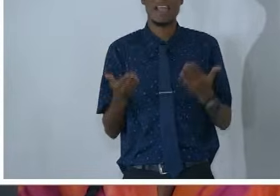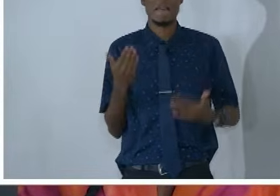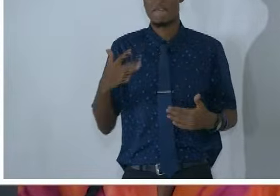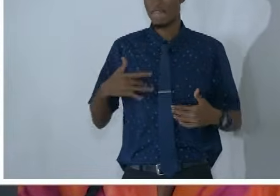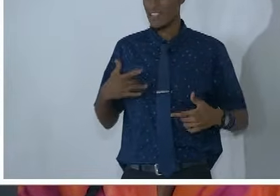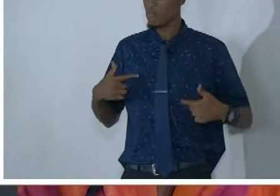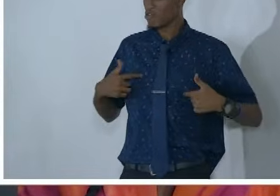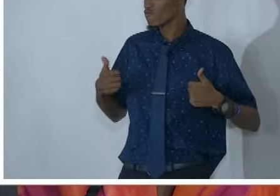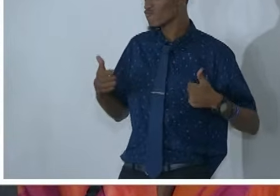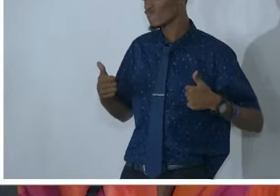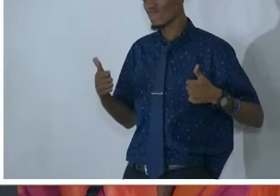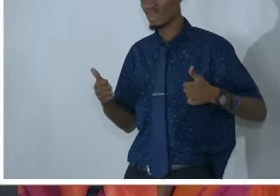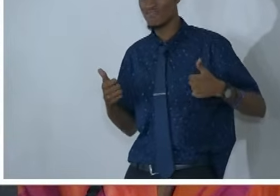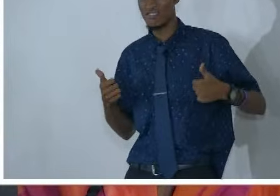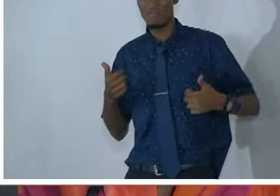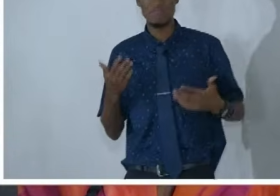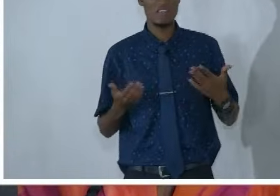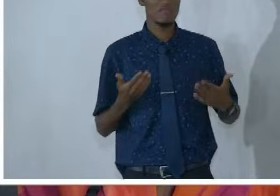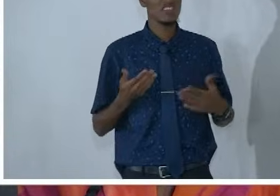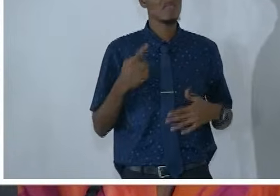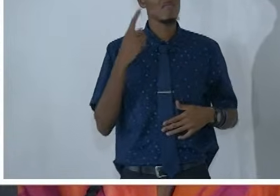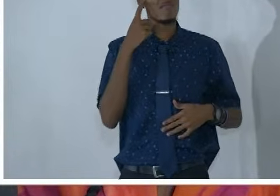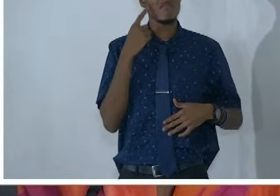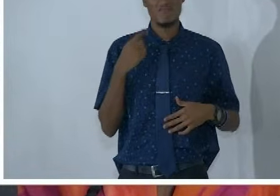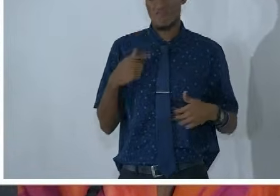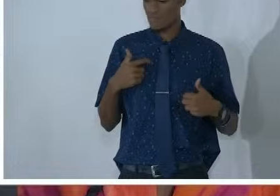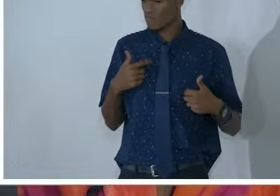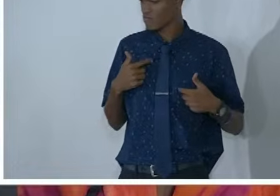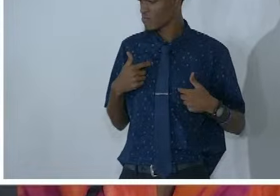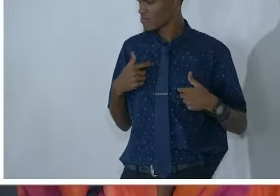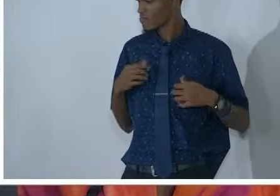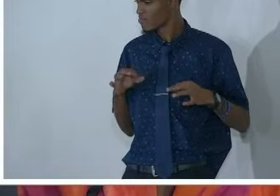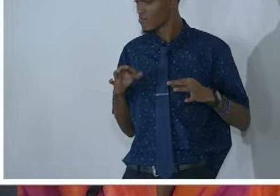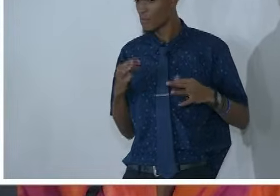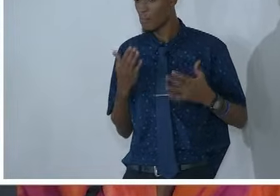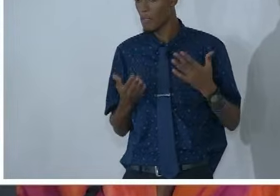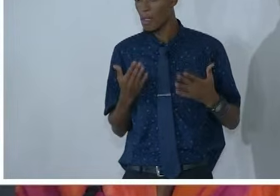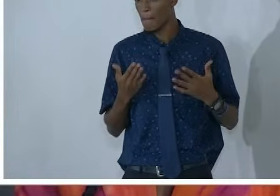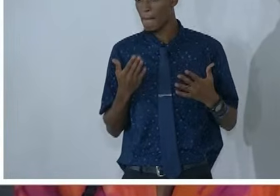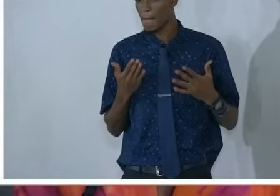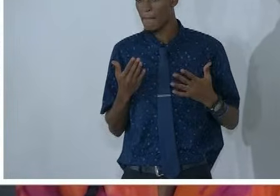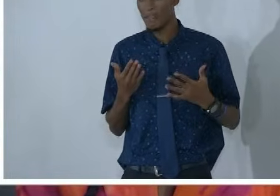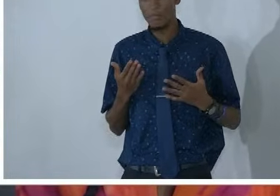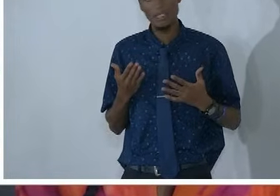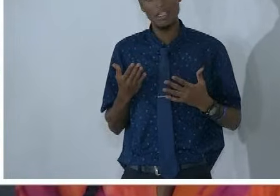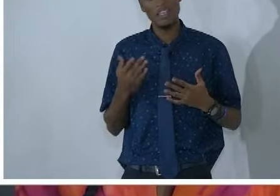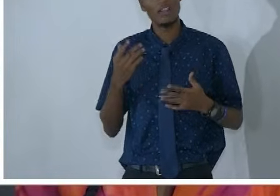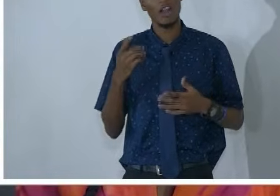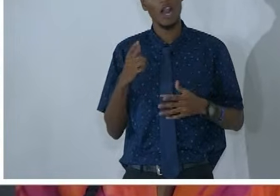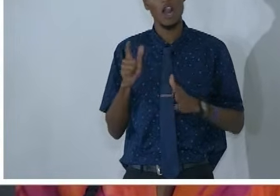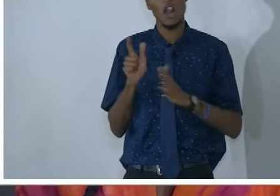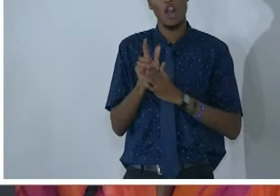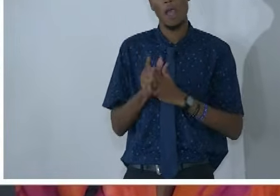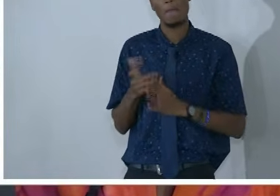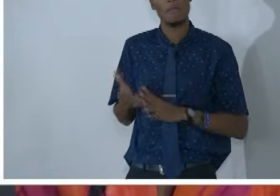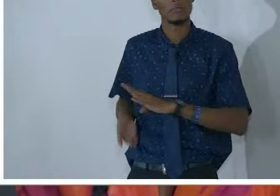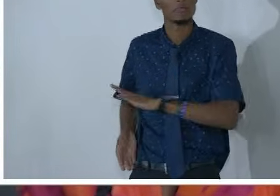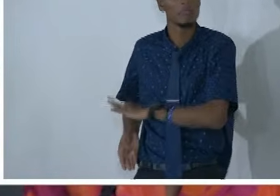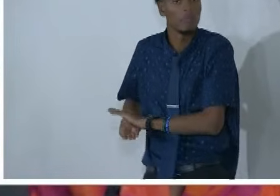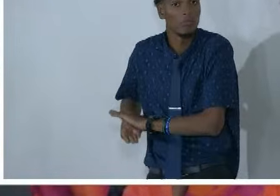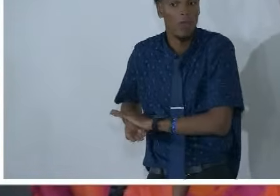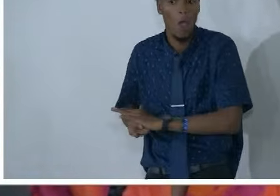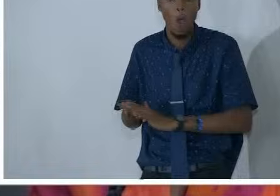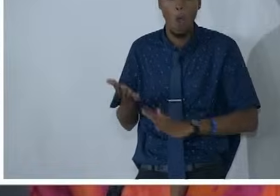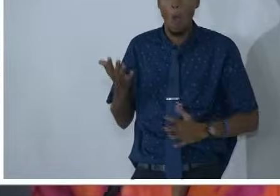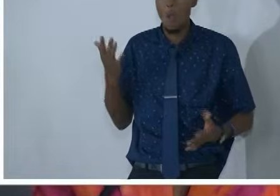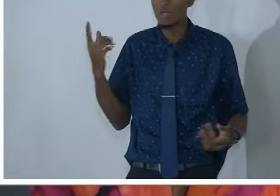run into a foul of the law because they are practicing.